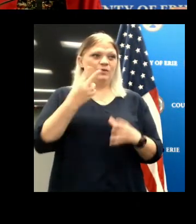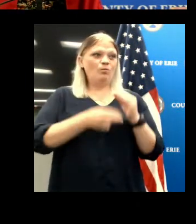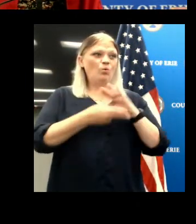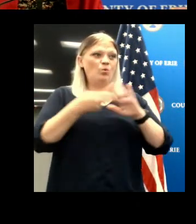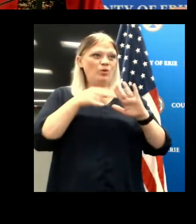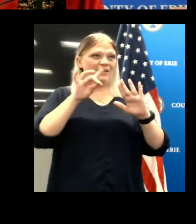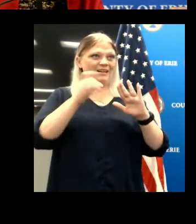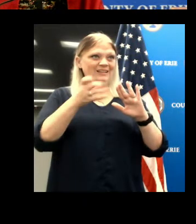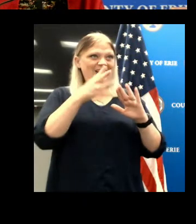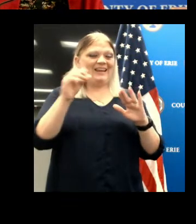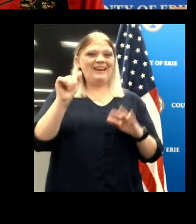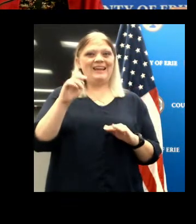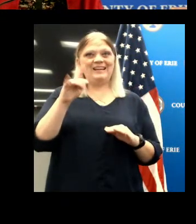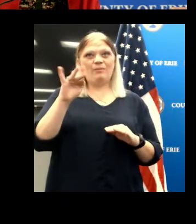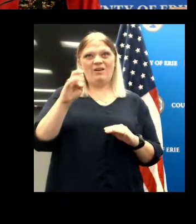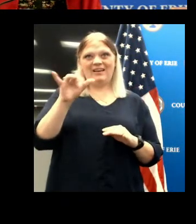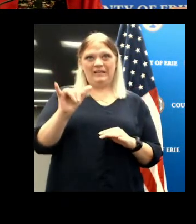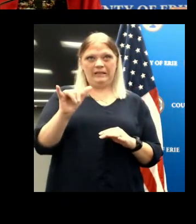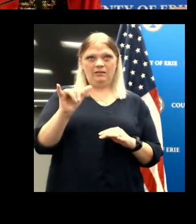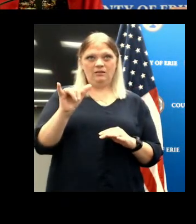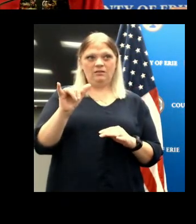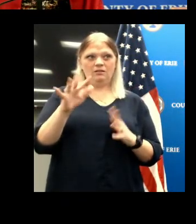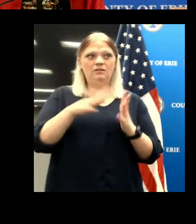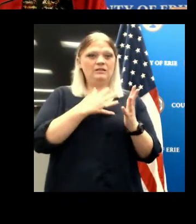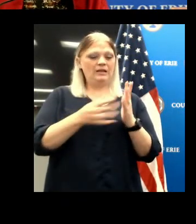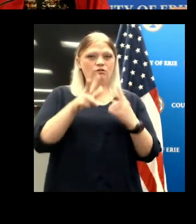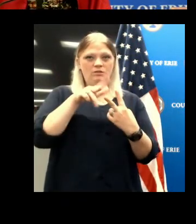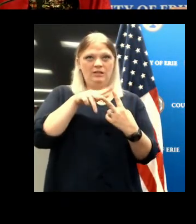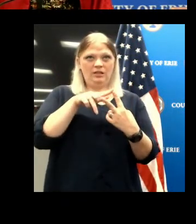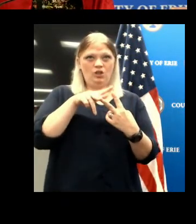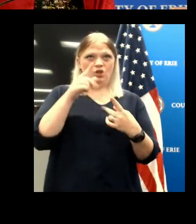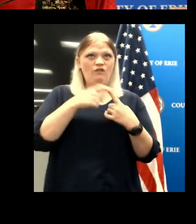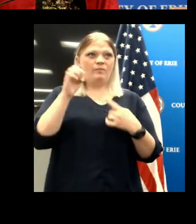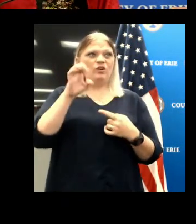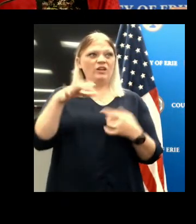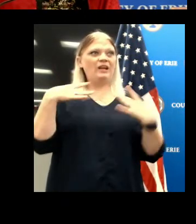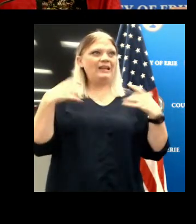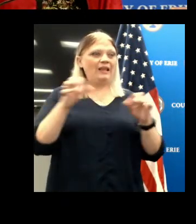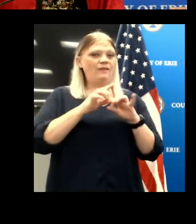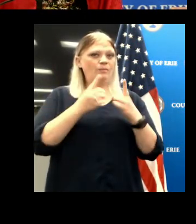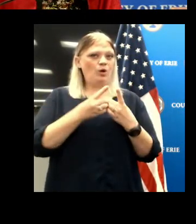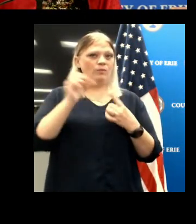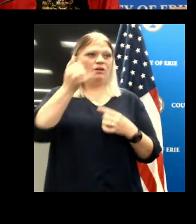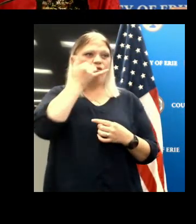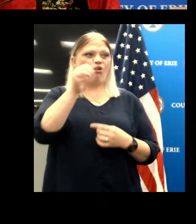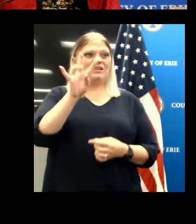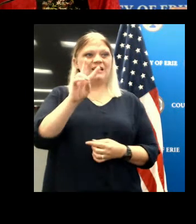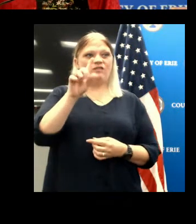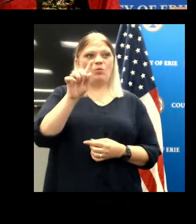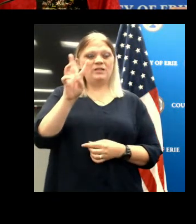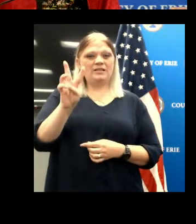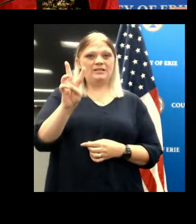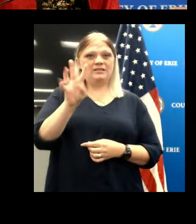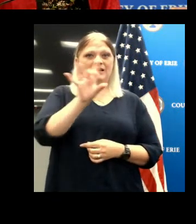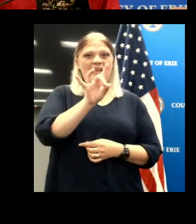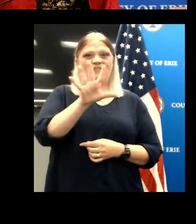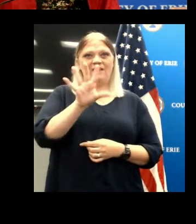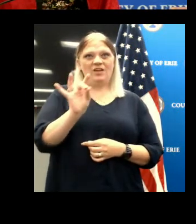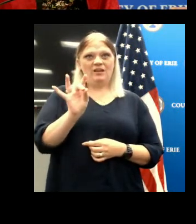diagnostic testing and antibody testing. And to schedule either from Erie County Health Department, you can call